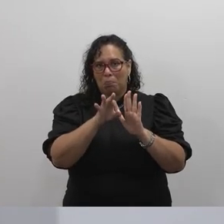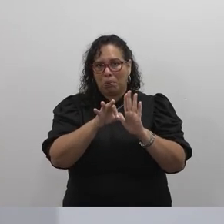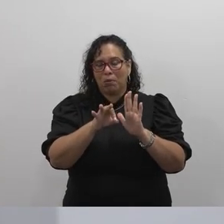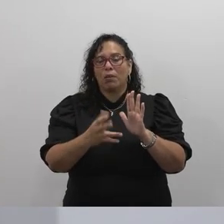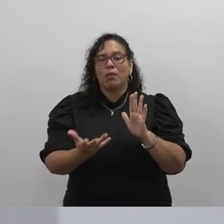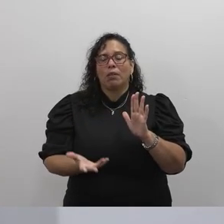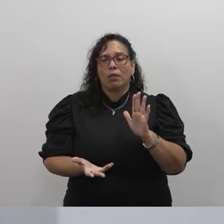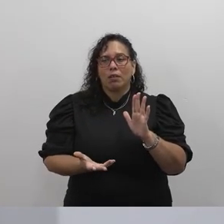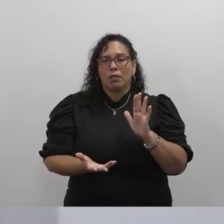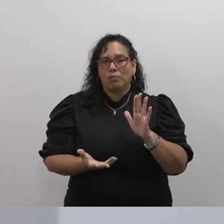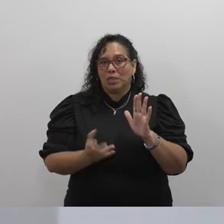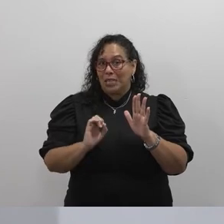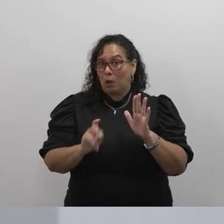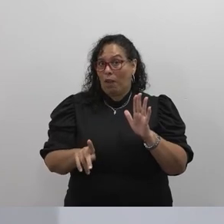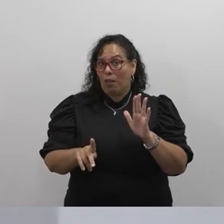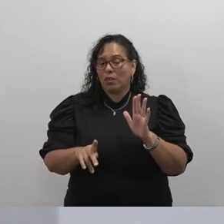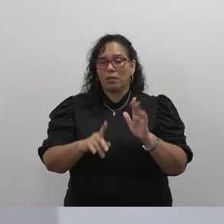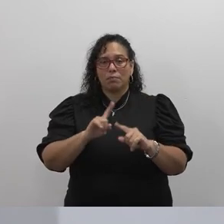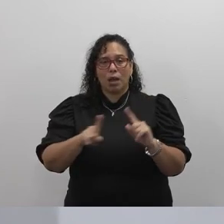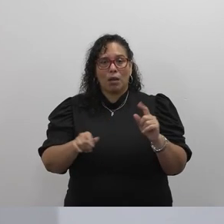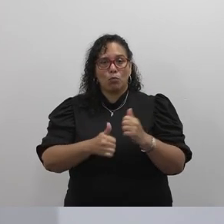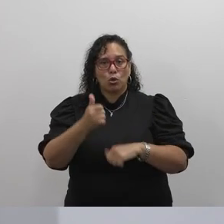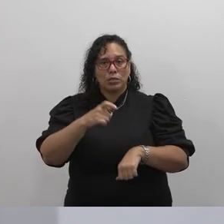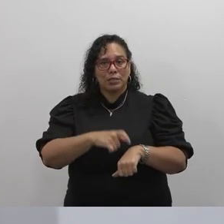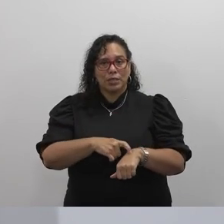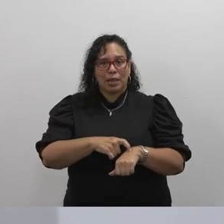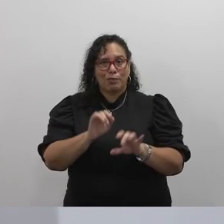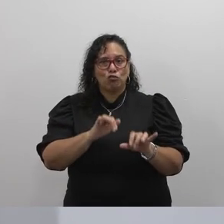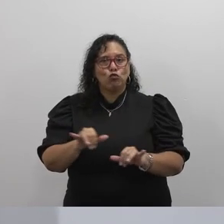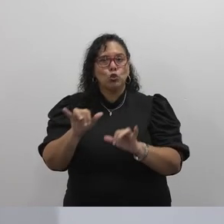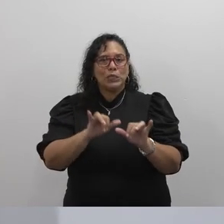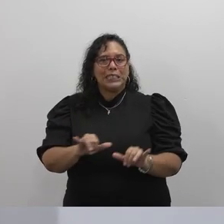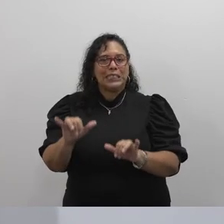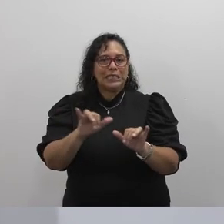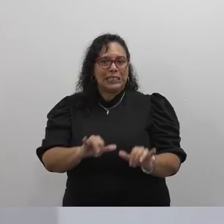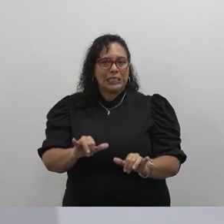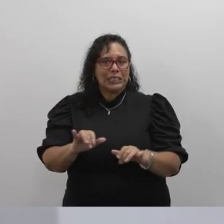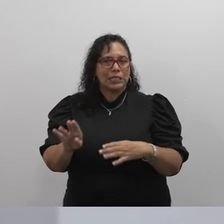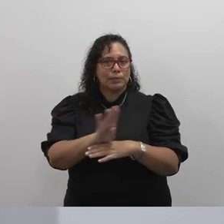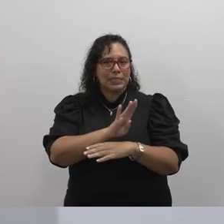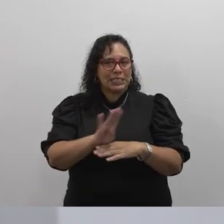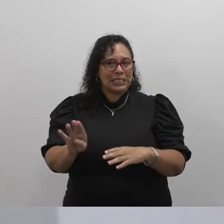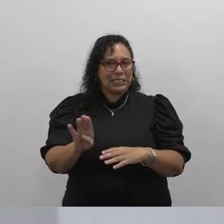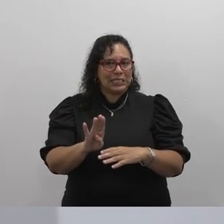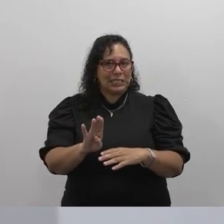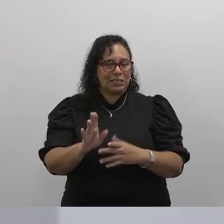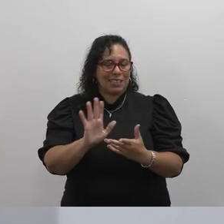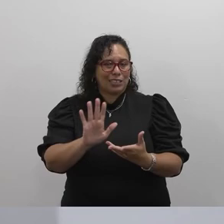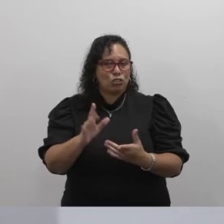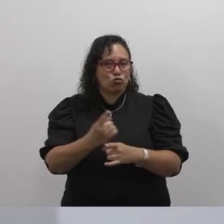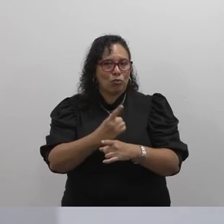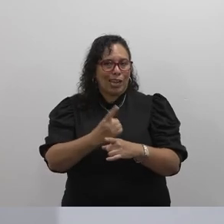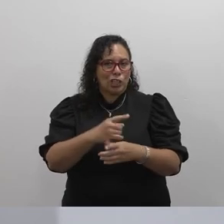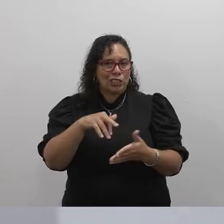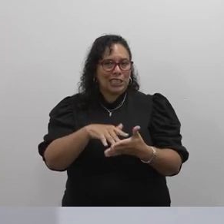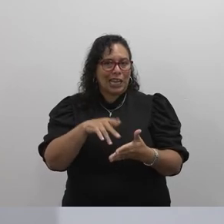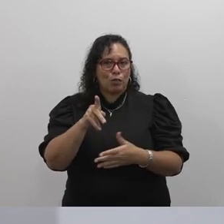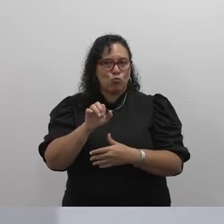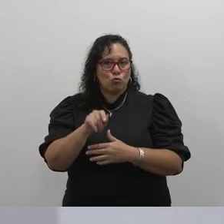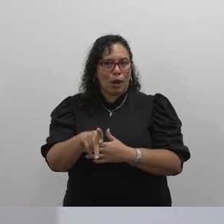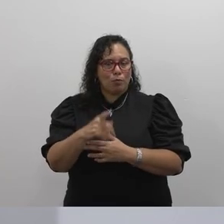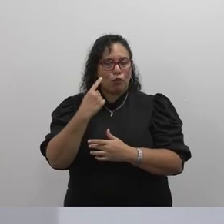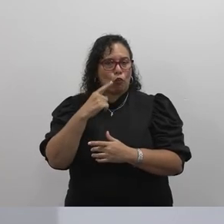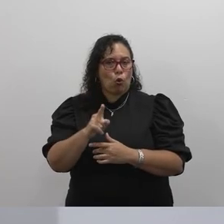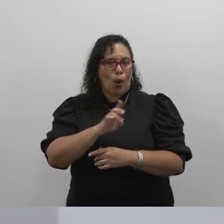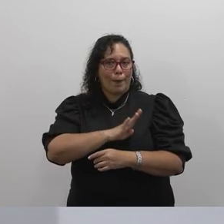absolutely okay. But in most cases, these are routine aspects of business that are part of your regular study and preparation for a board